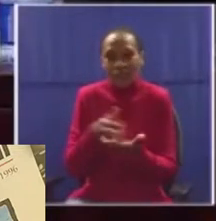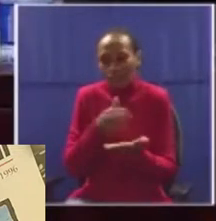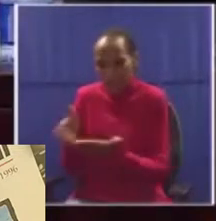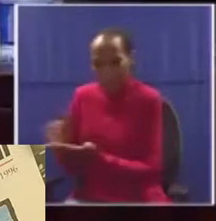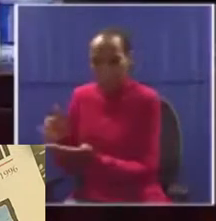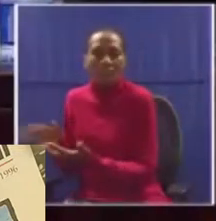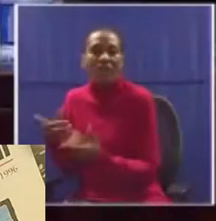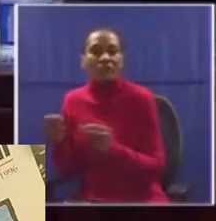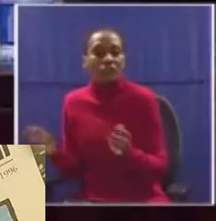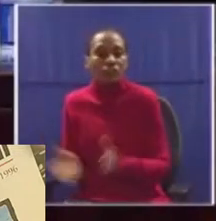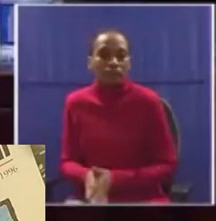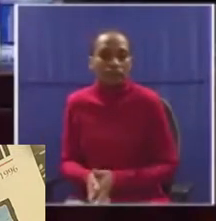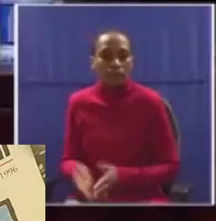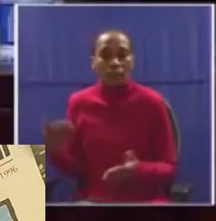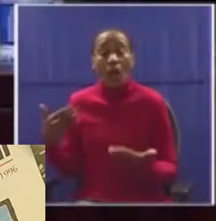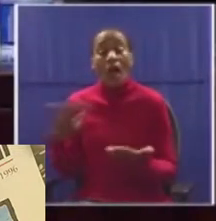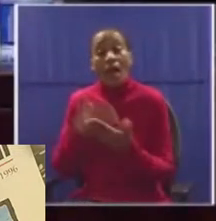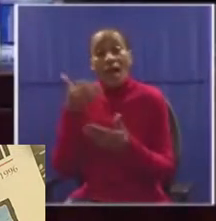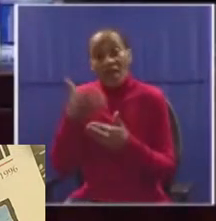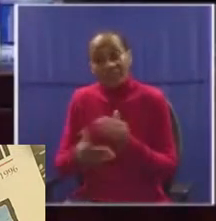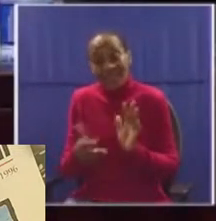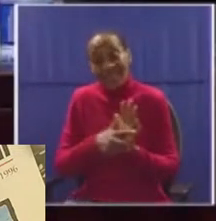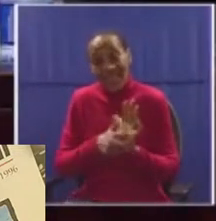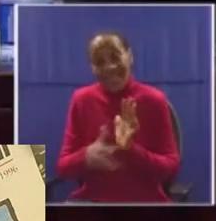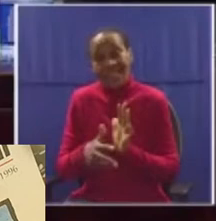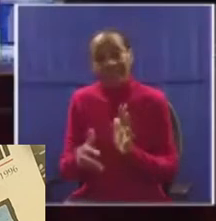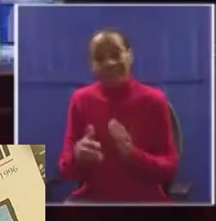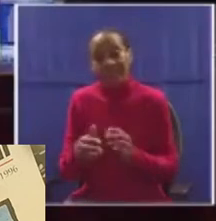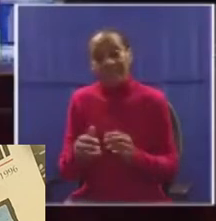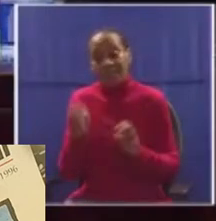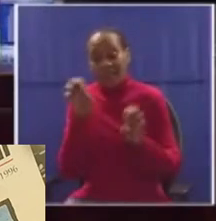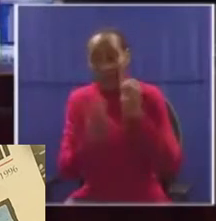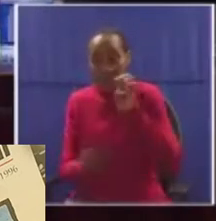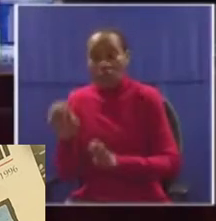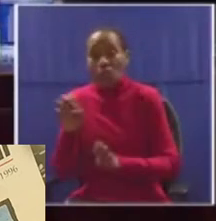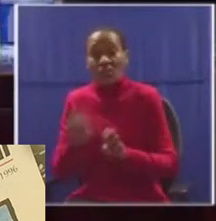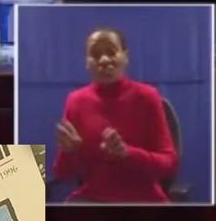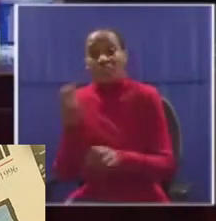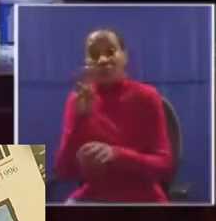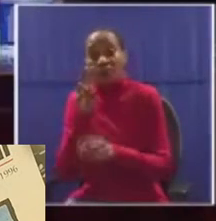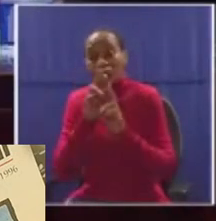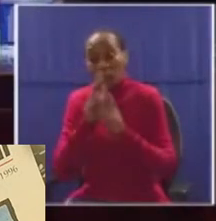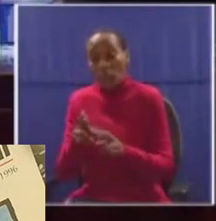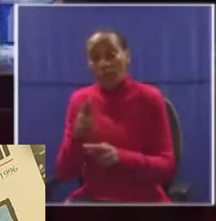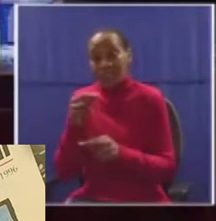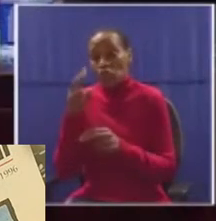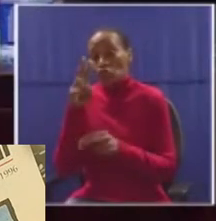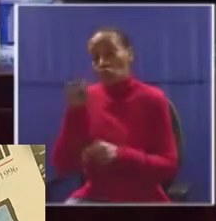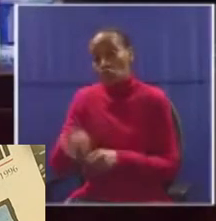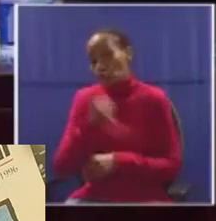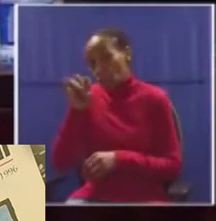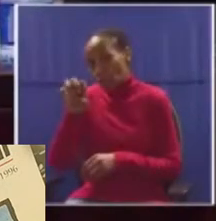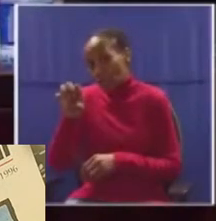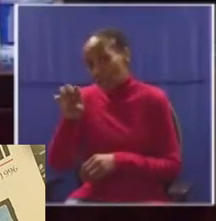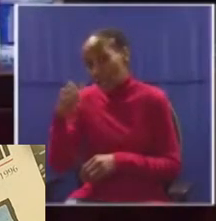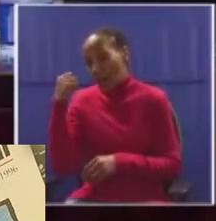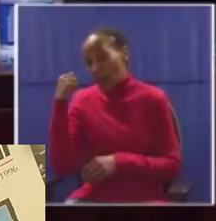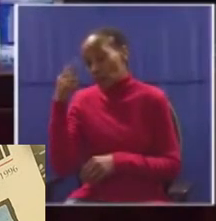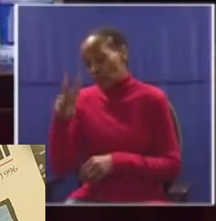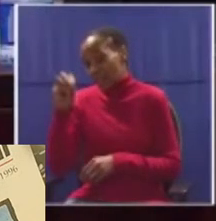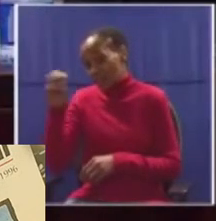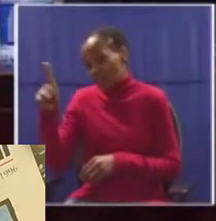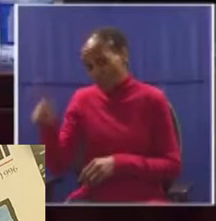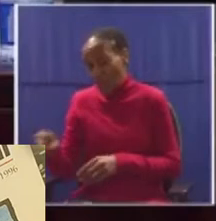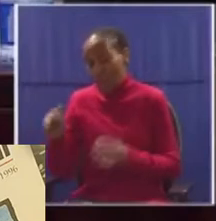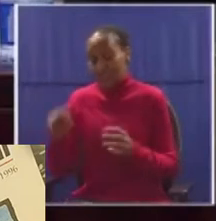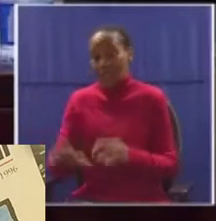regime since the adoption of the mutual evaluation report in June 2021 South Africa has made significant